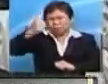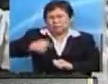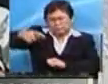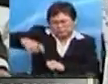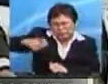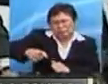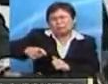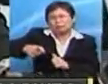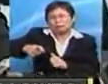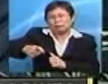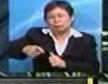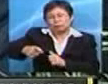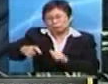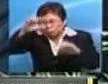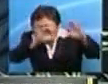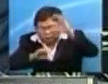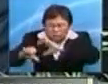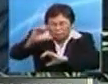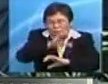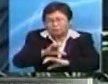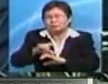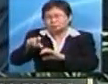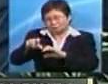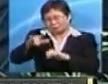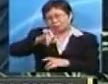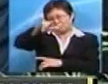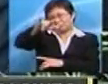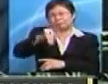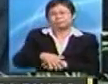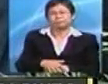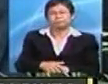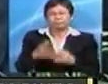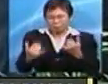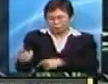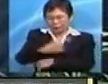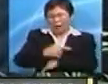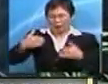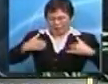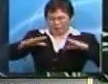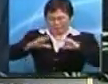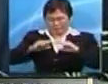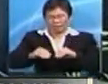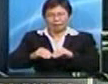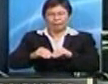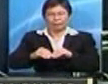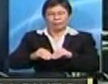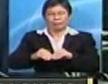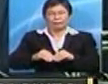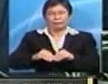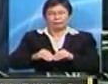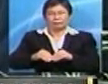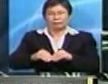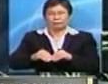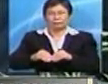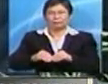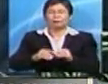for possible deep sea search and recovery. Today, I held a meeting with the Indonesian Special Envoy and the